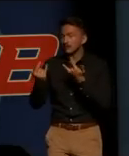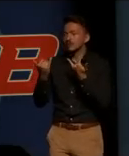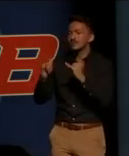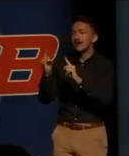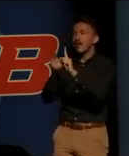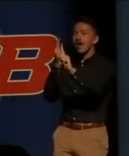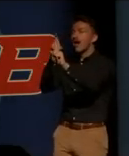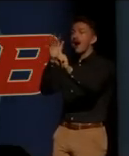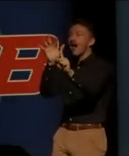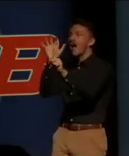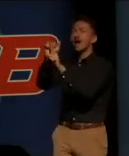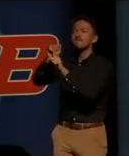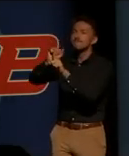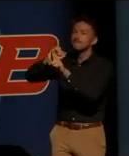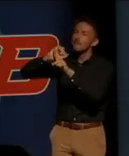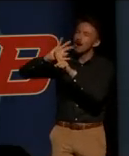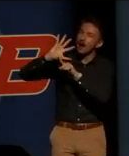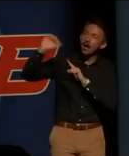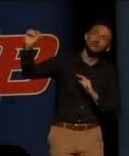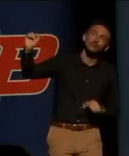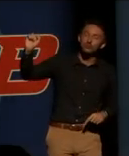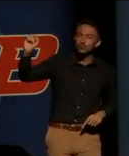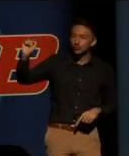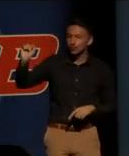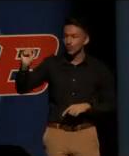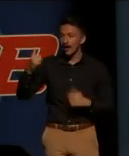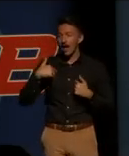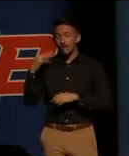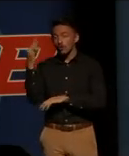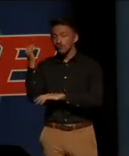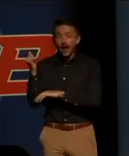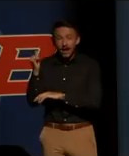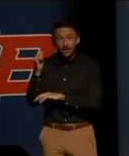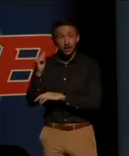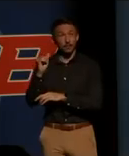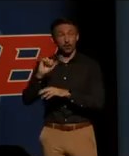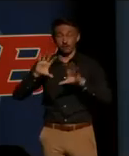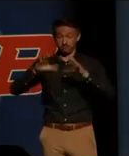and saw a record number of graduates.